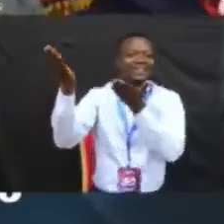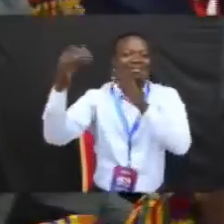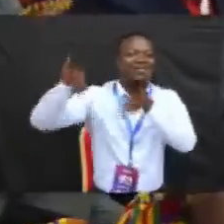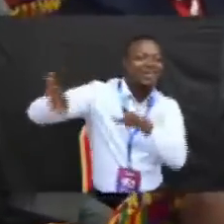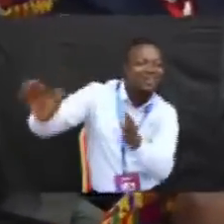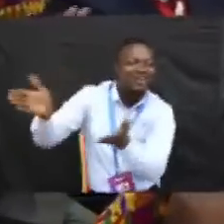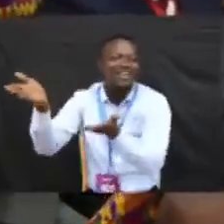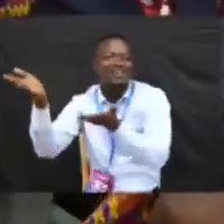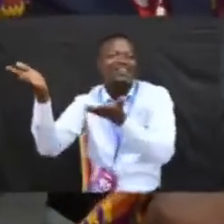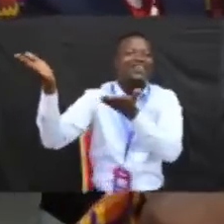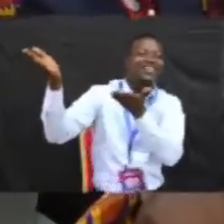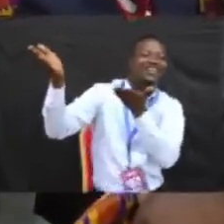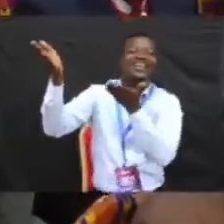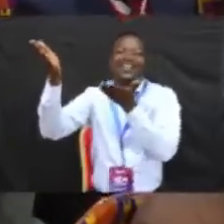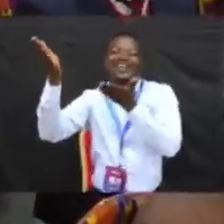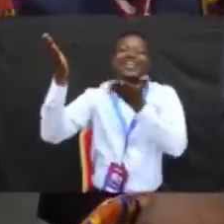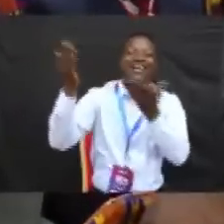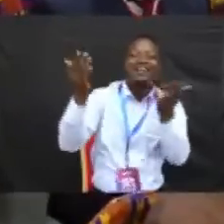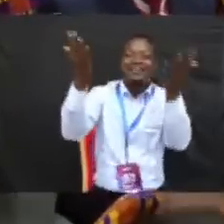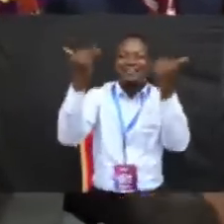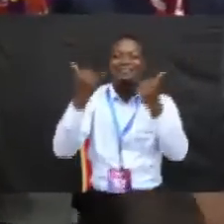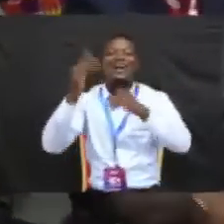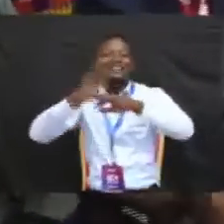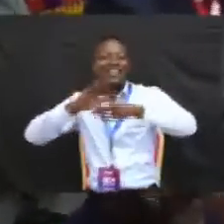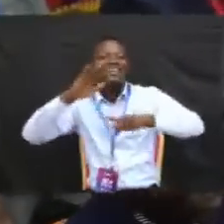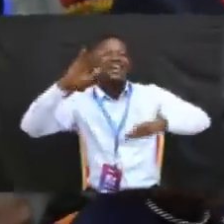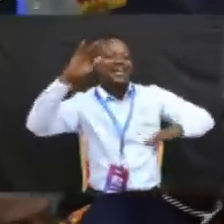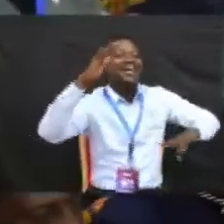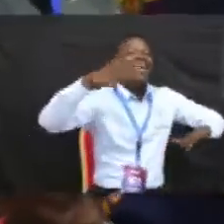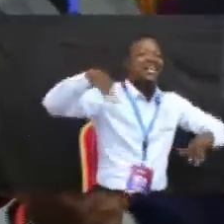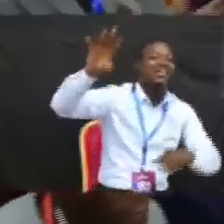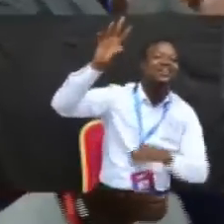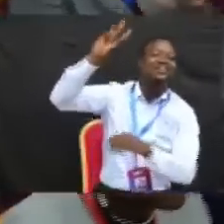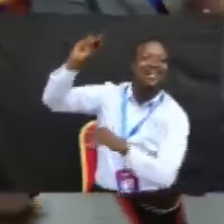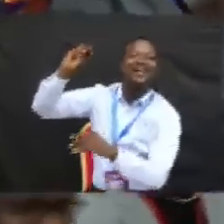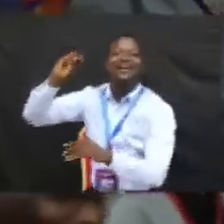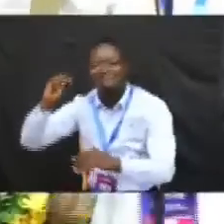He's highly exalted. Lift his name on high.